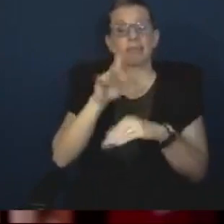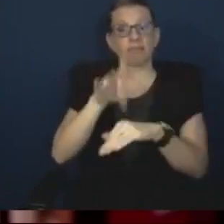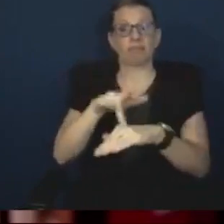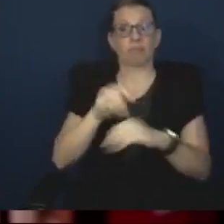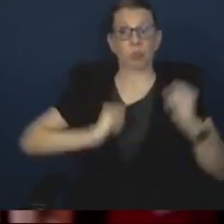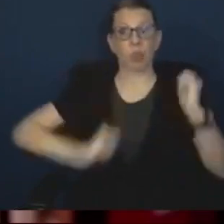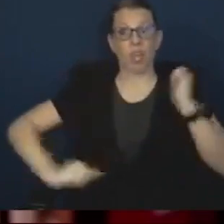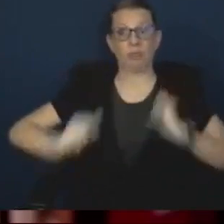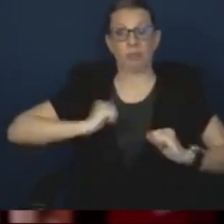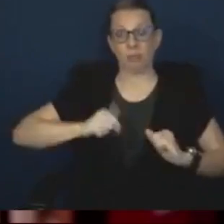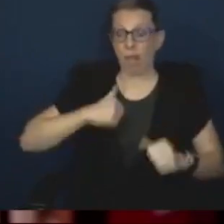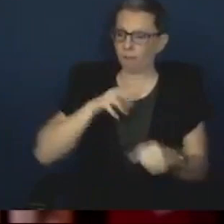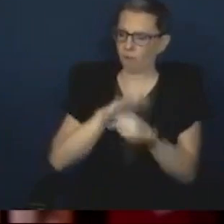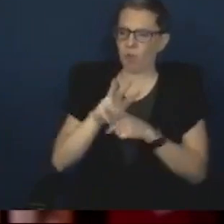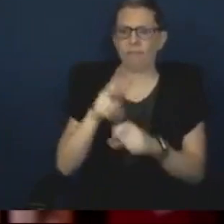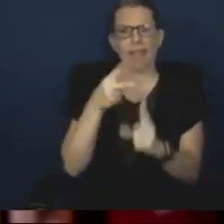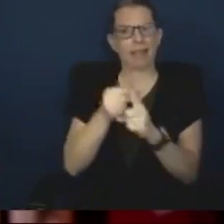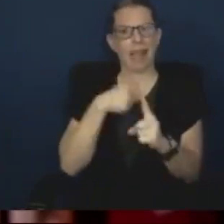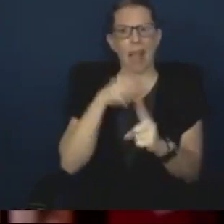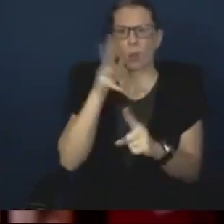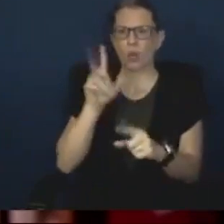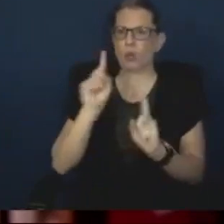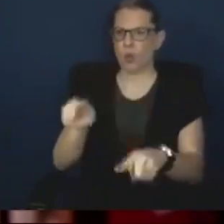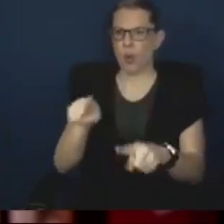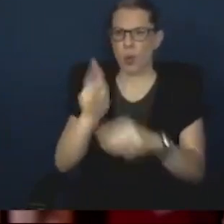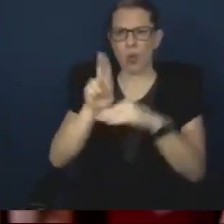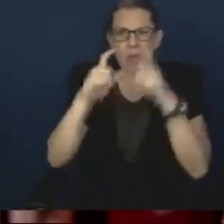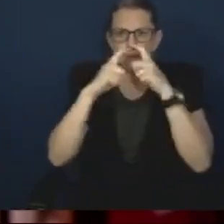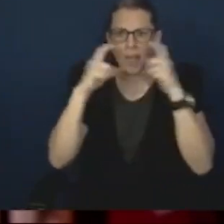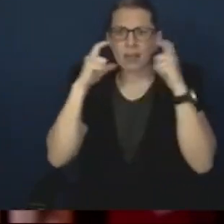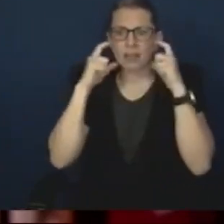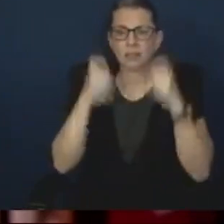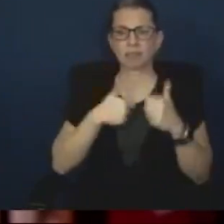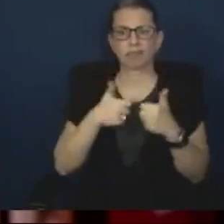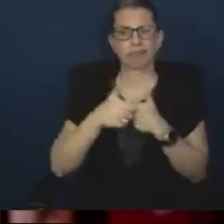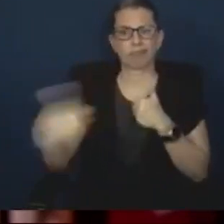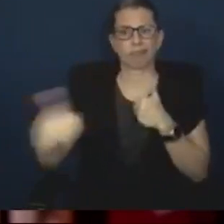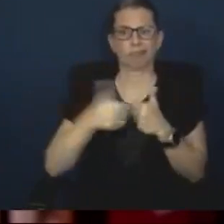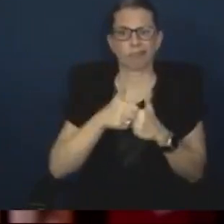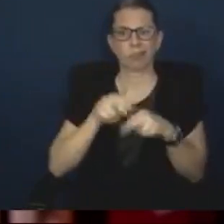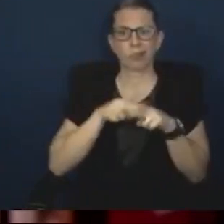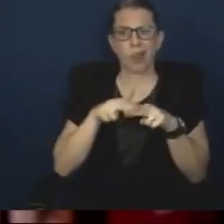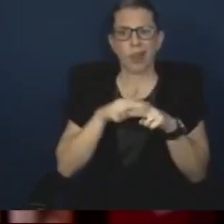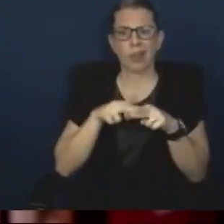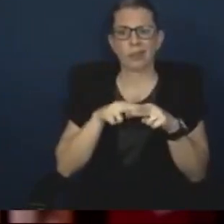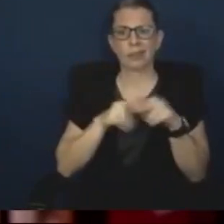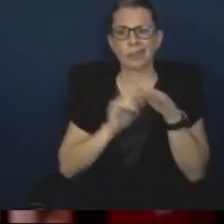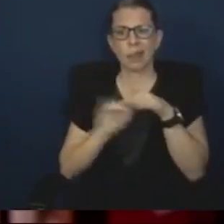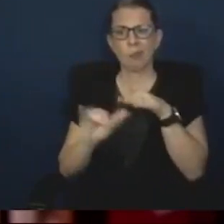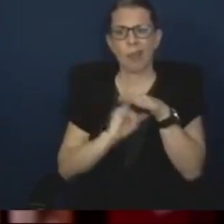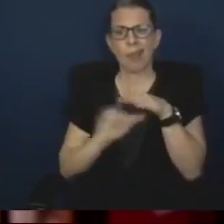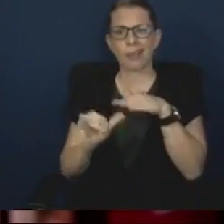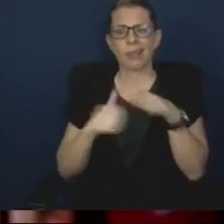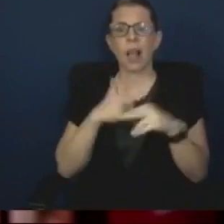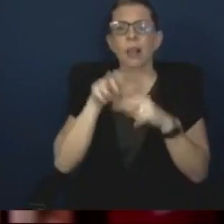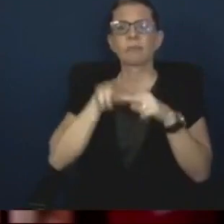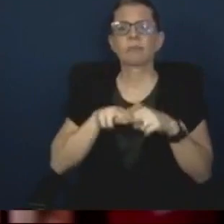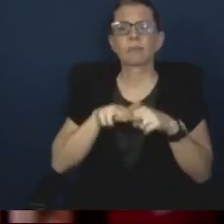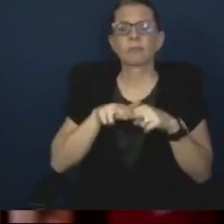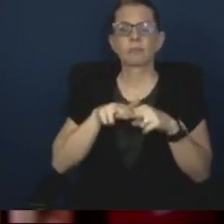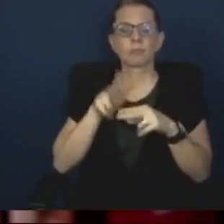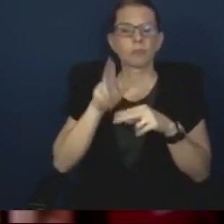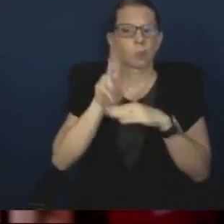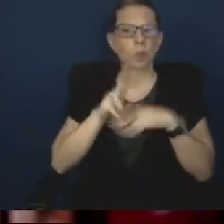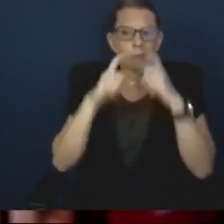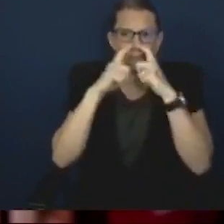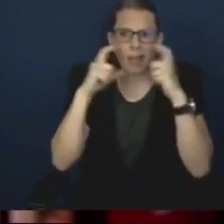fully vaccinated, I'd go, I'd wear a mask. So I commute on trains and subways. I wear a mask all the time. We have to wear masks at